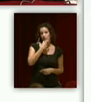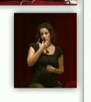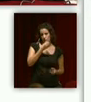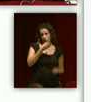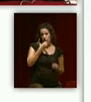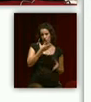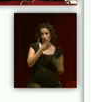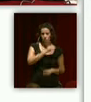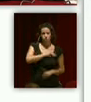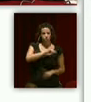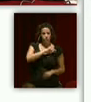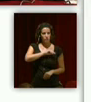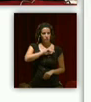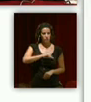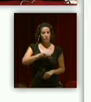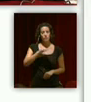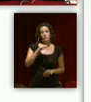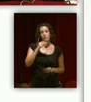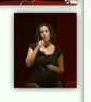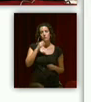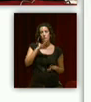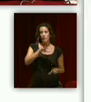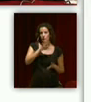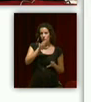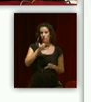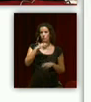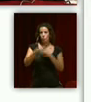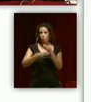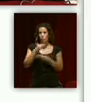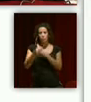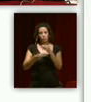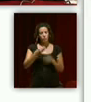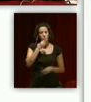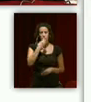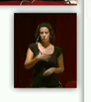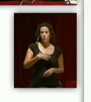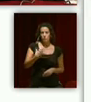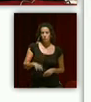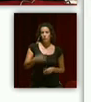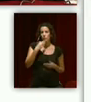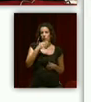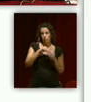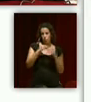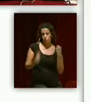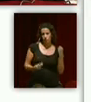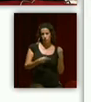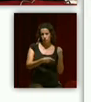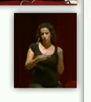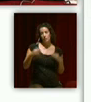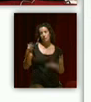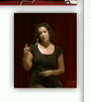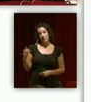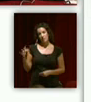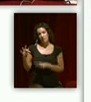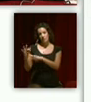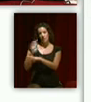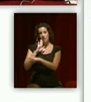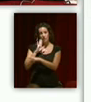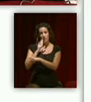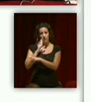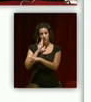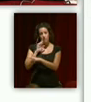tons of information, although it's only in English, but you can learn quite rapidly, as opposed to